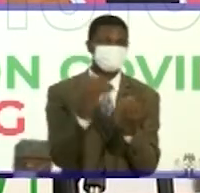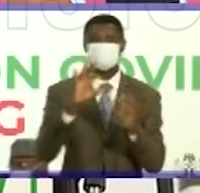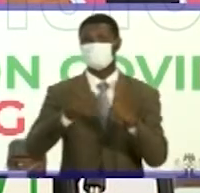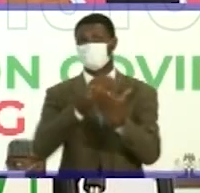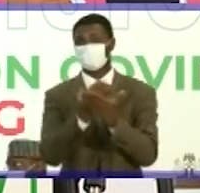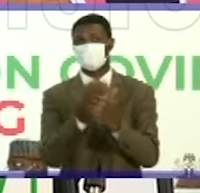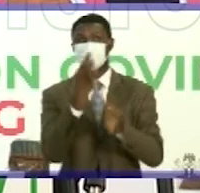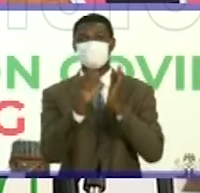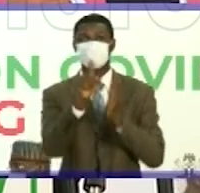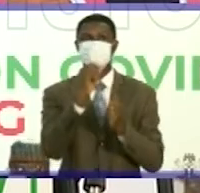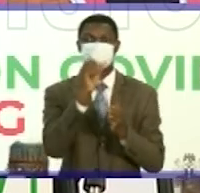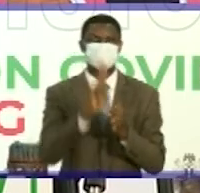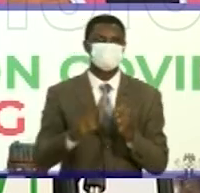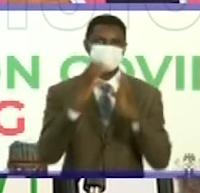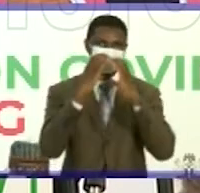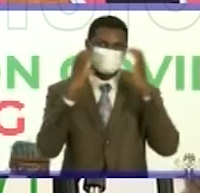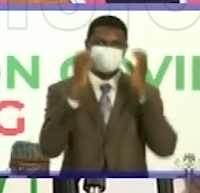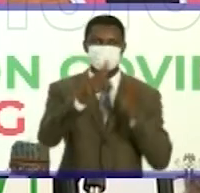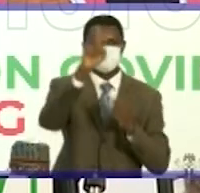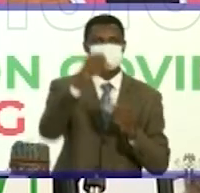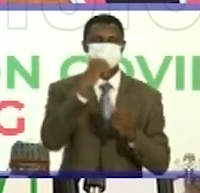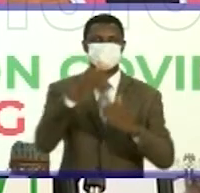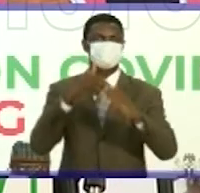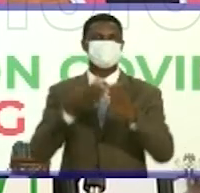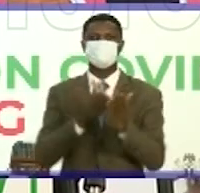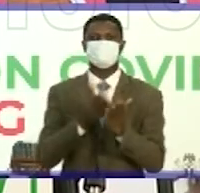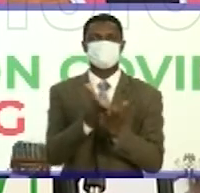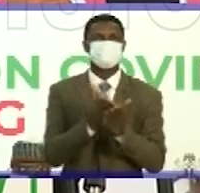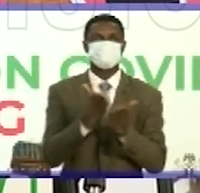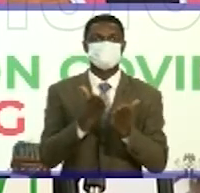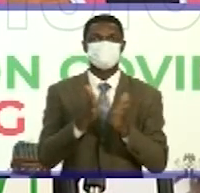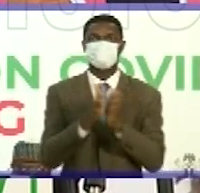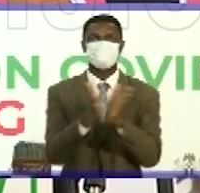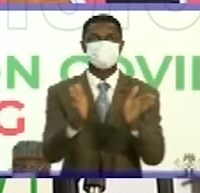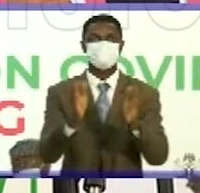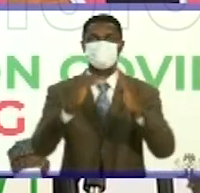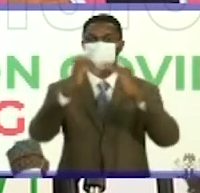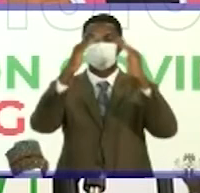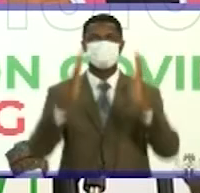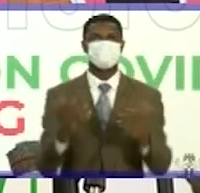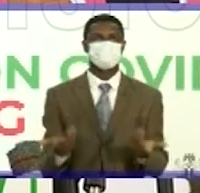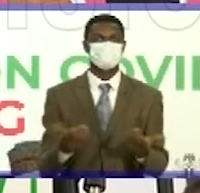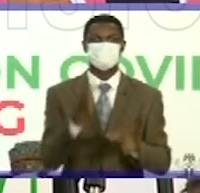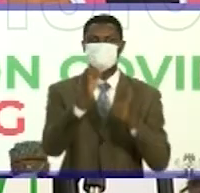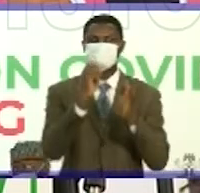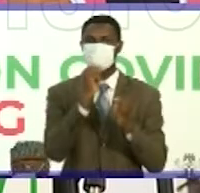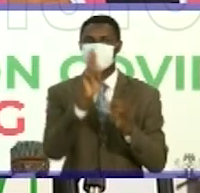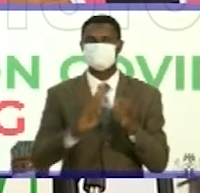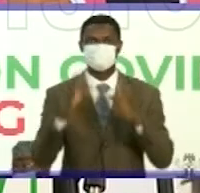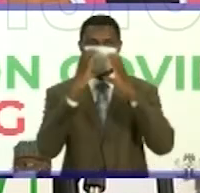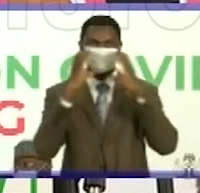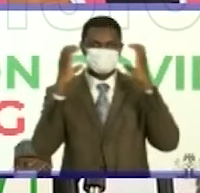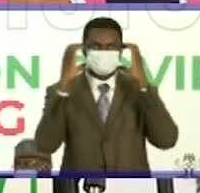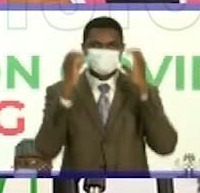you're not wearing a face mask, you should not be allowed access into a public building. If you're not wearing a face mask, you should not be provided